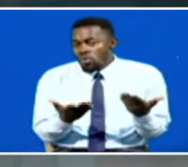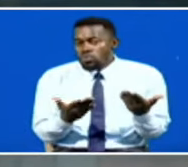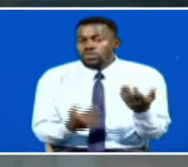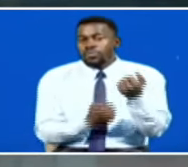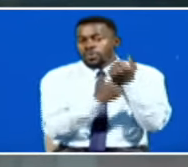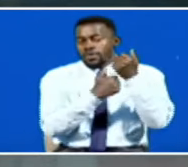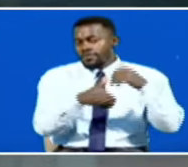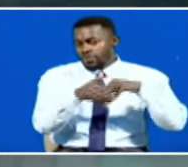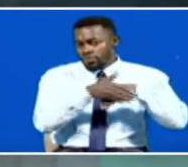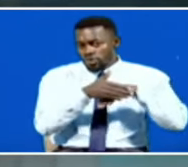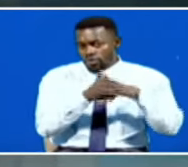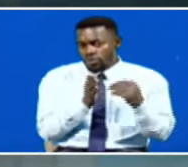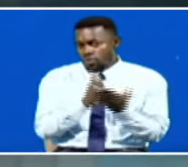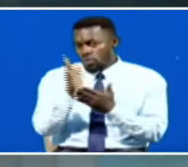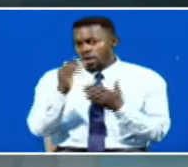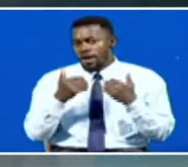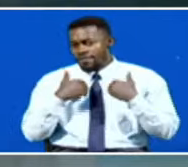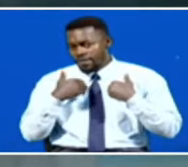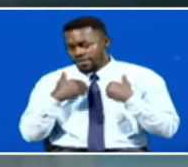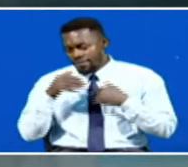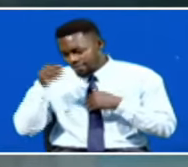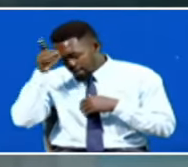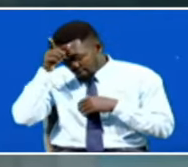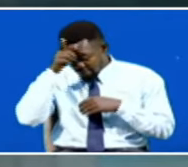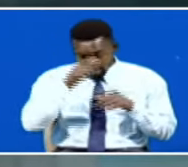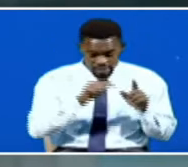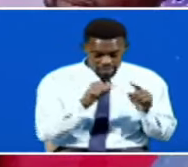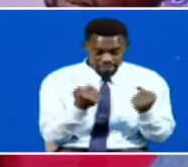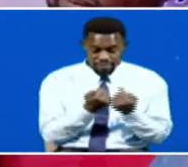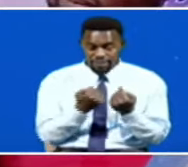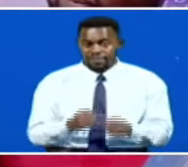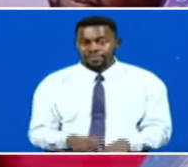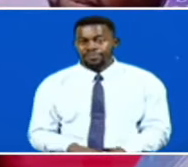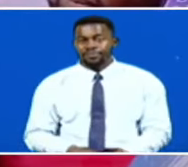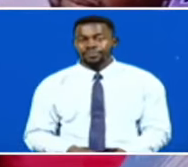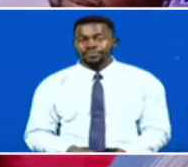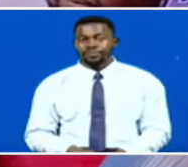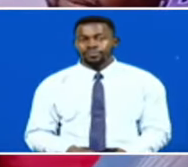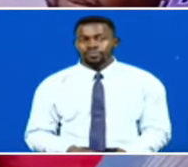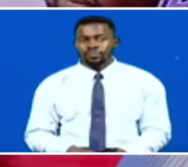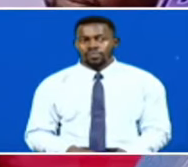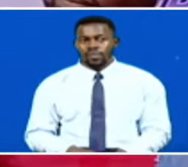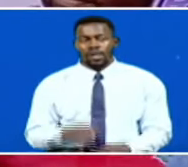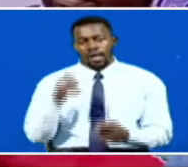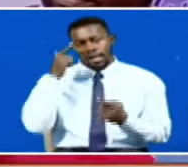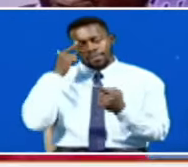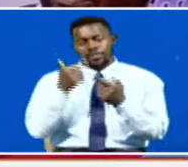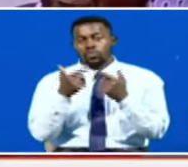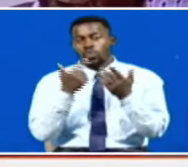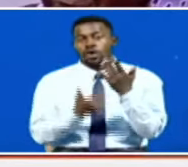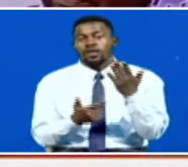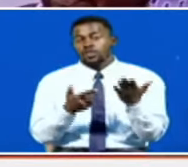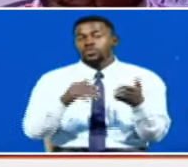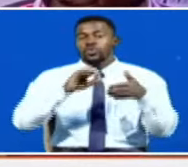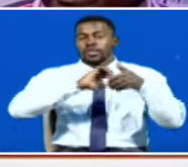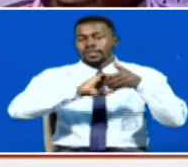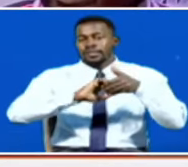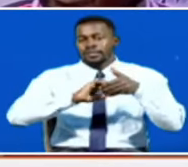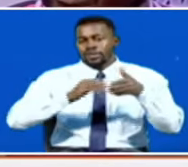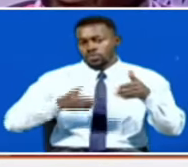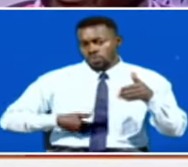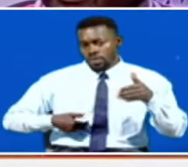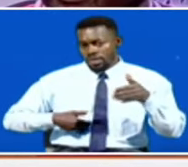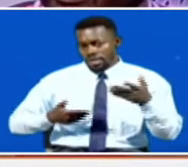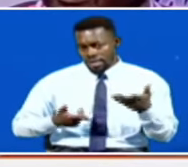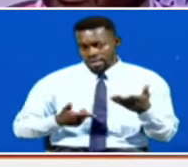through having proper grassroots structures. We had purpose to engage our local youth through this tournament